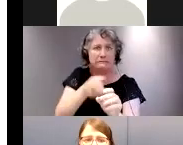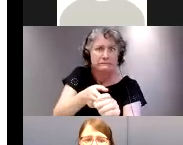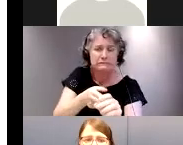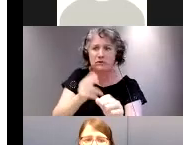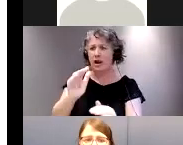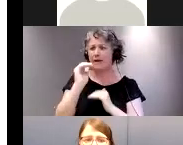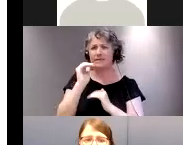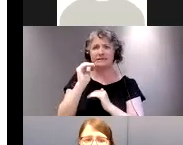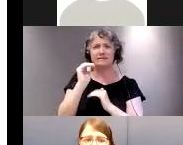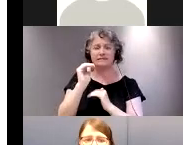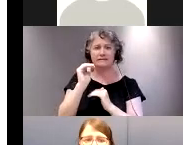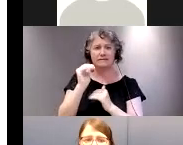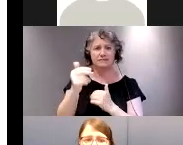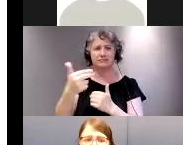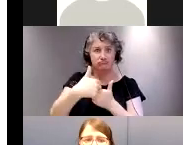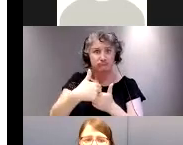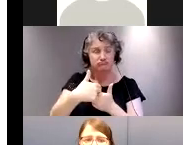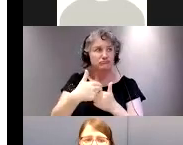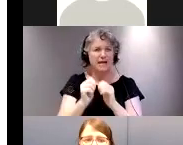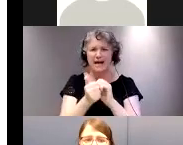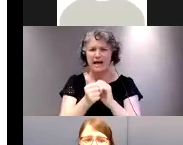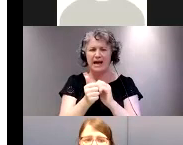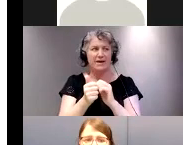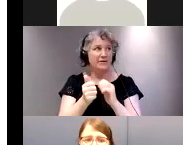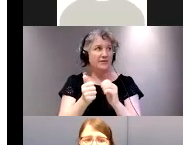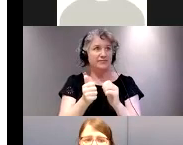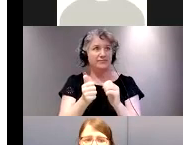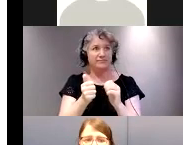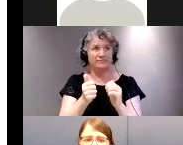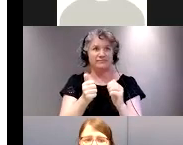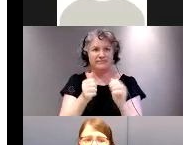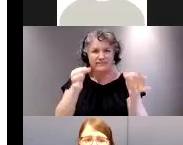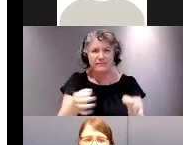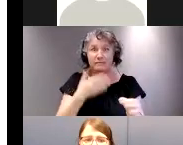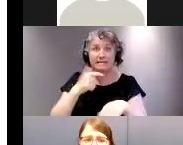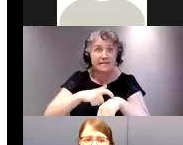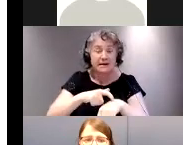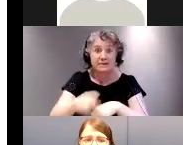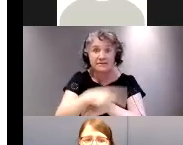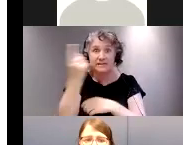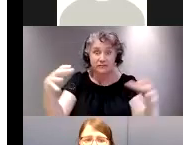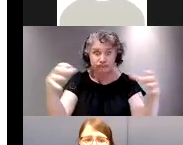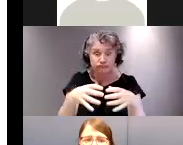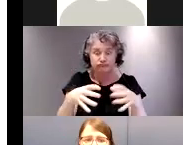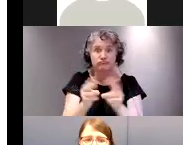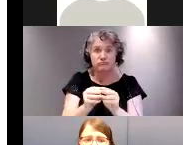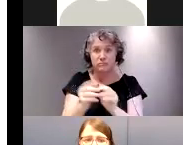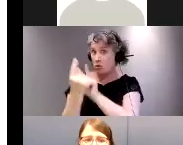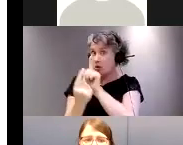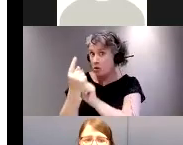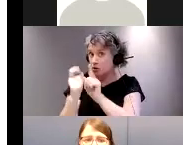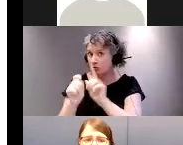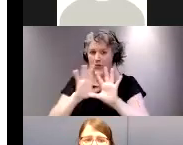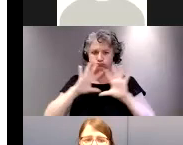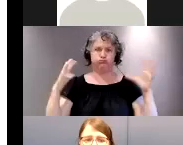limited or going to have limited participation? Is there a good time of day? Do we have one-on-ones with them separate from a big family